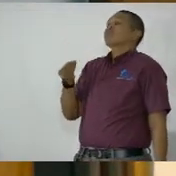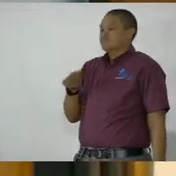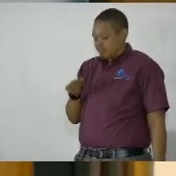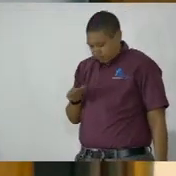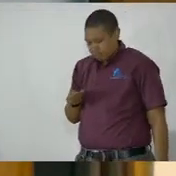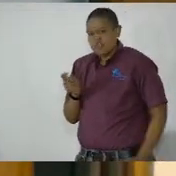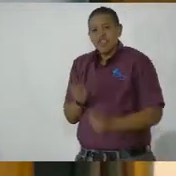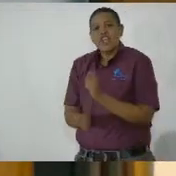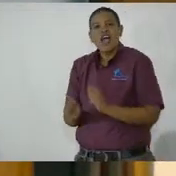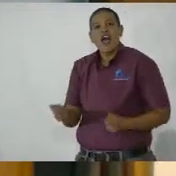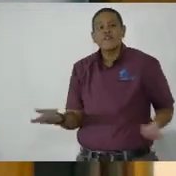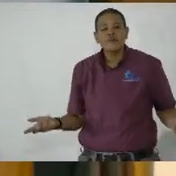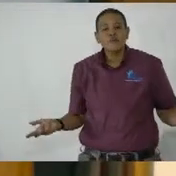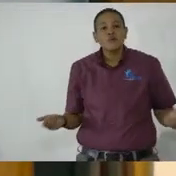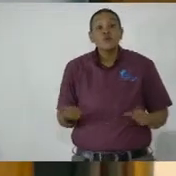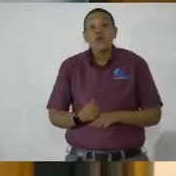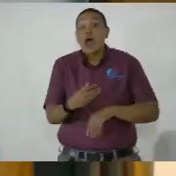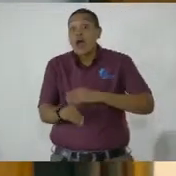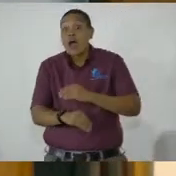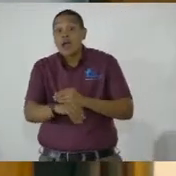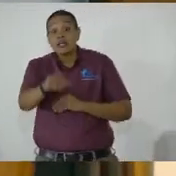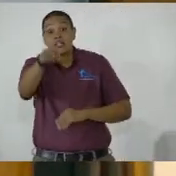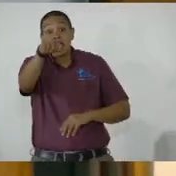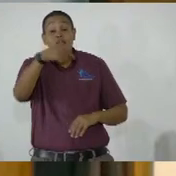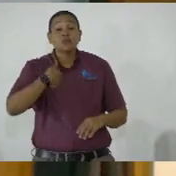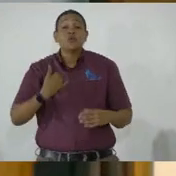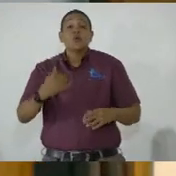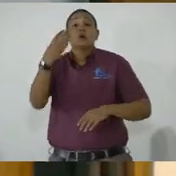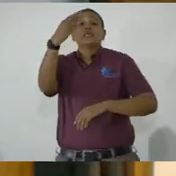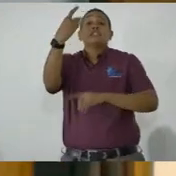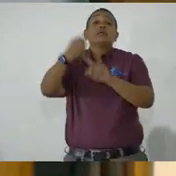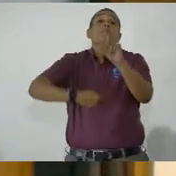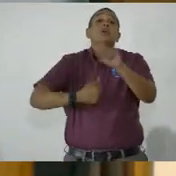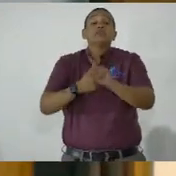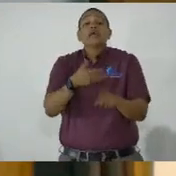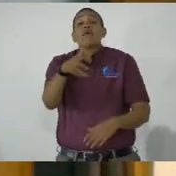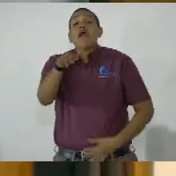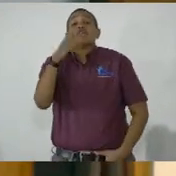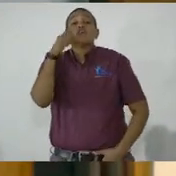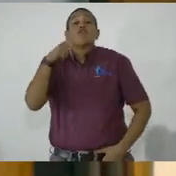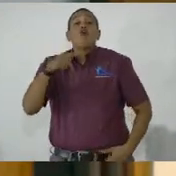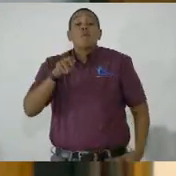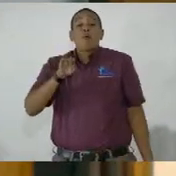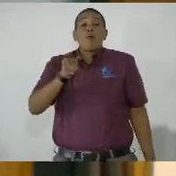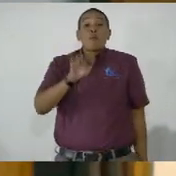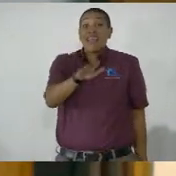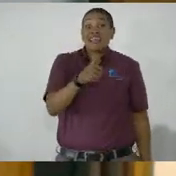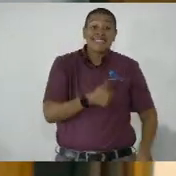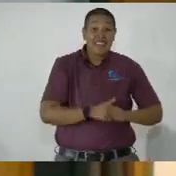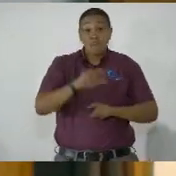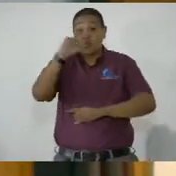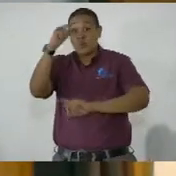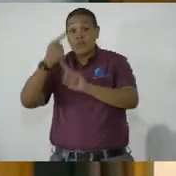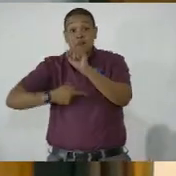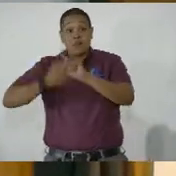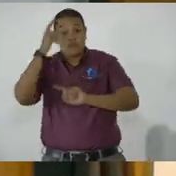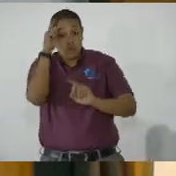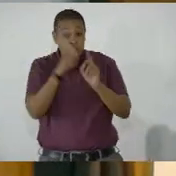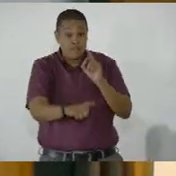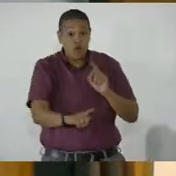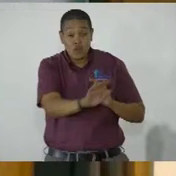Madam Speaker, we are now, yes, at 16 months average for probate, 20 months for